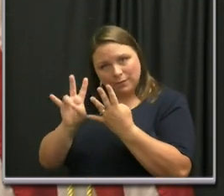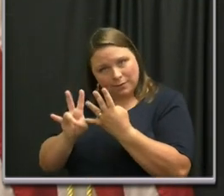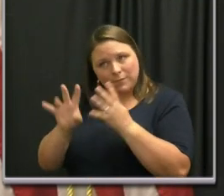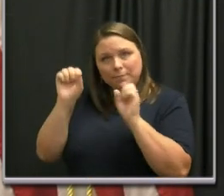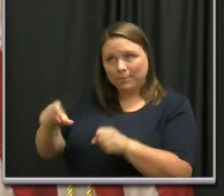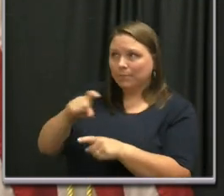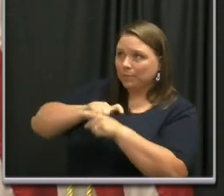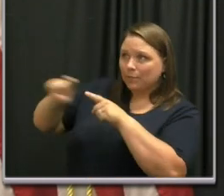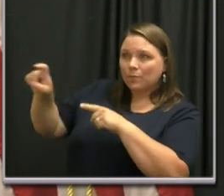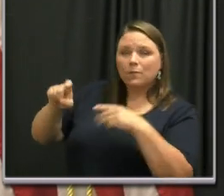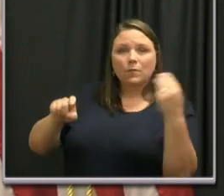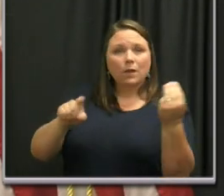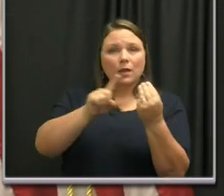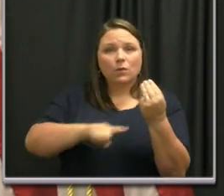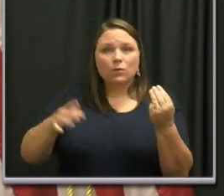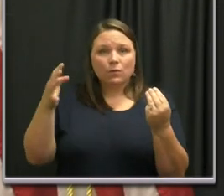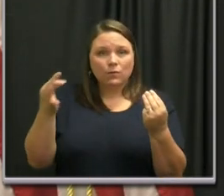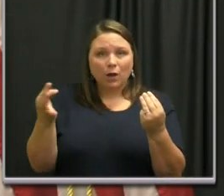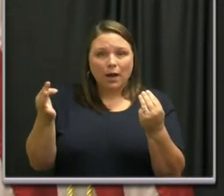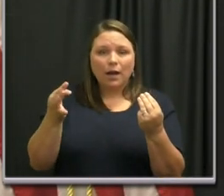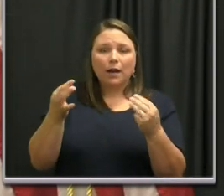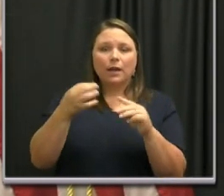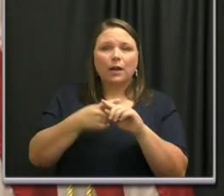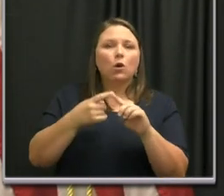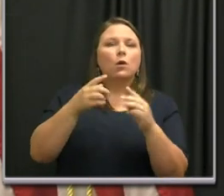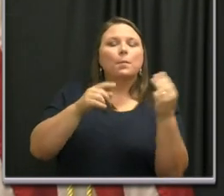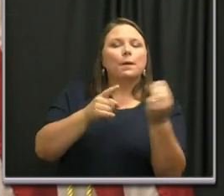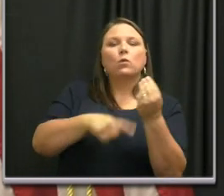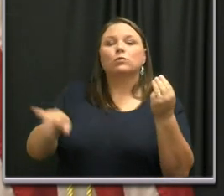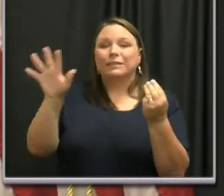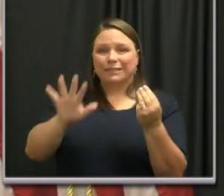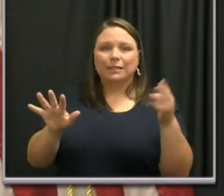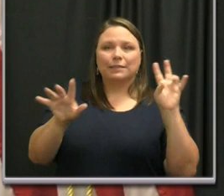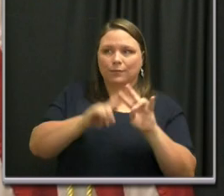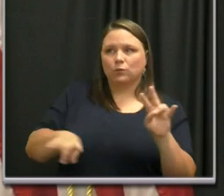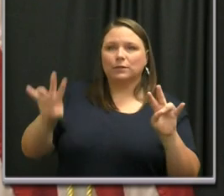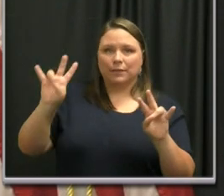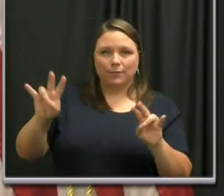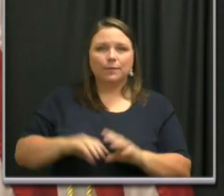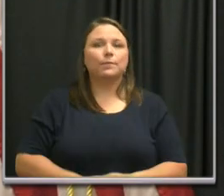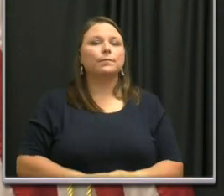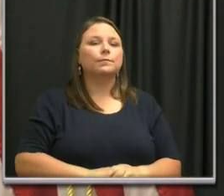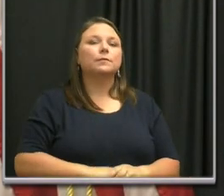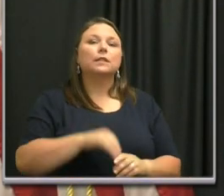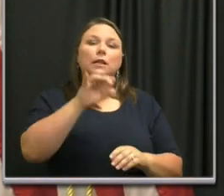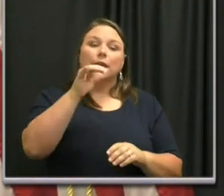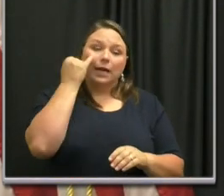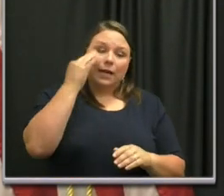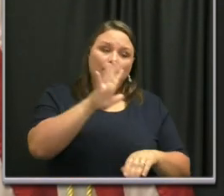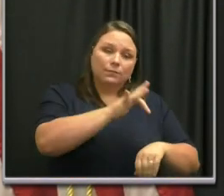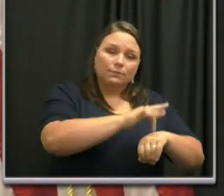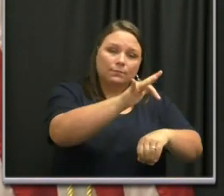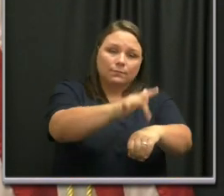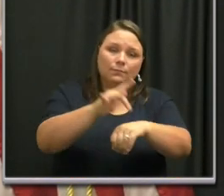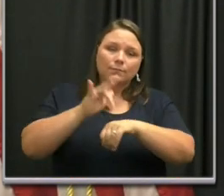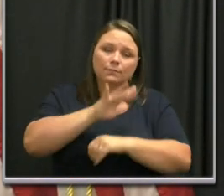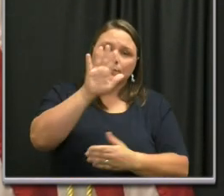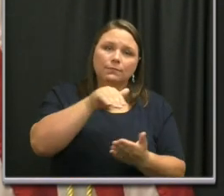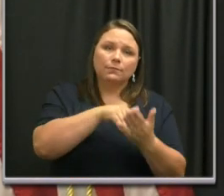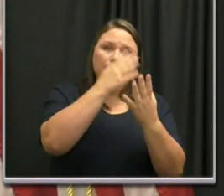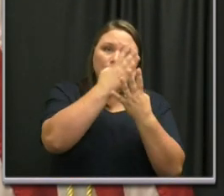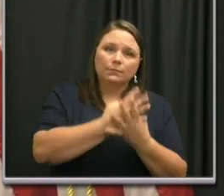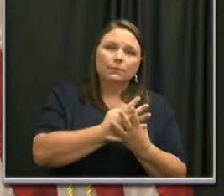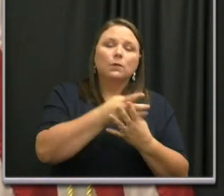615-862-7777, Monday through Friday from 7 a.m. to 7 p.m. Testing is free of charge at all three of our community assessment